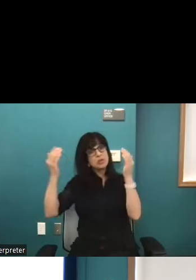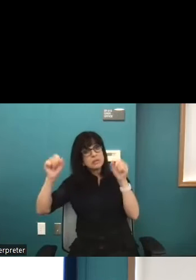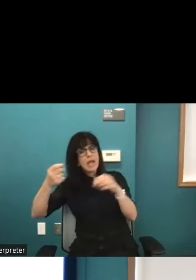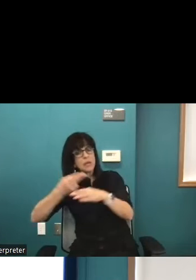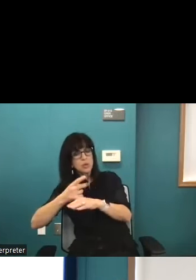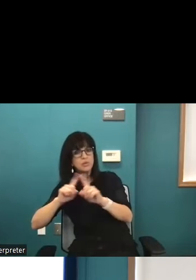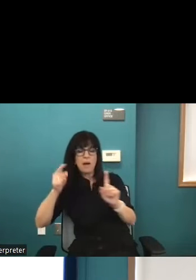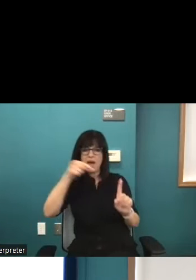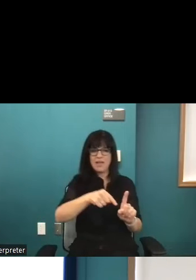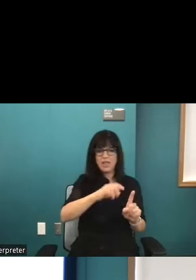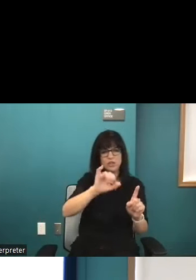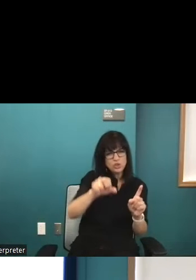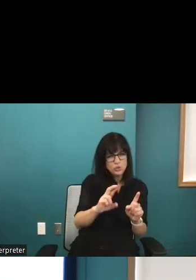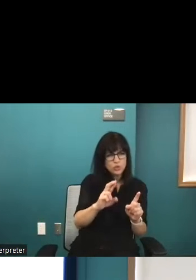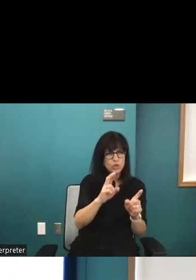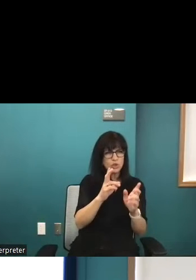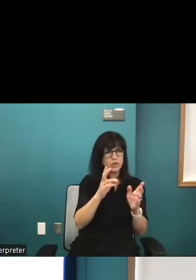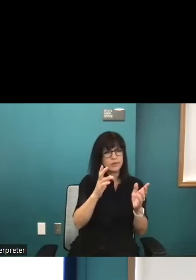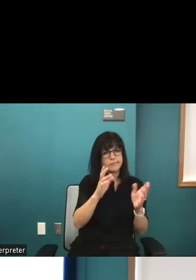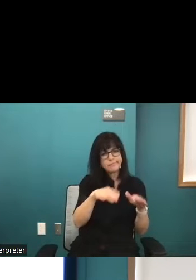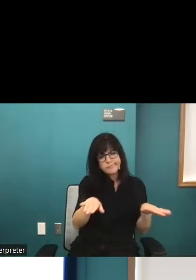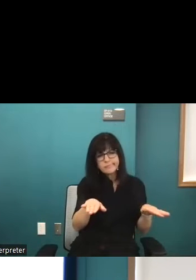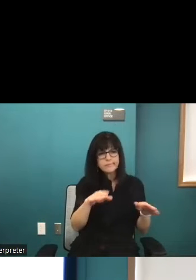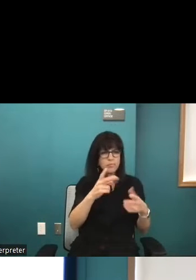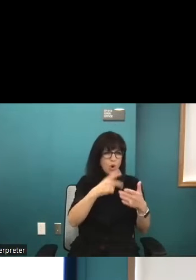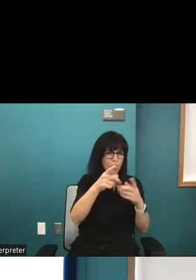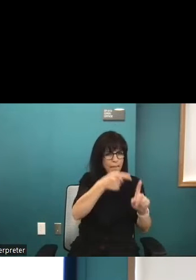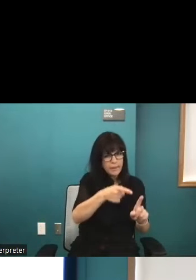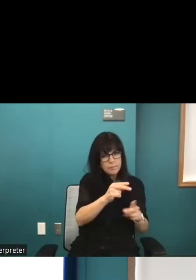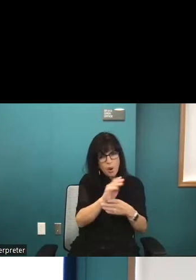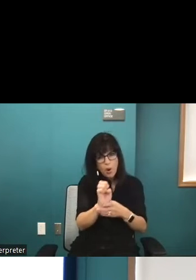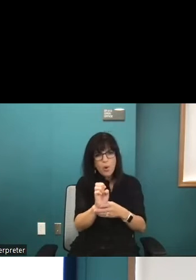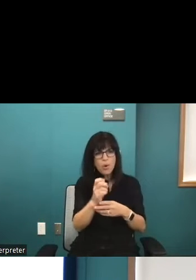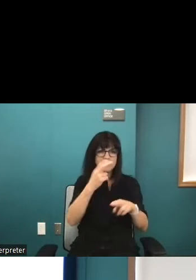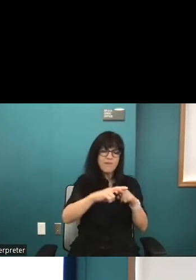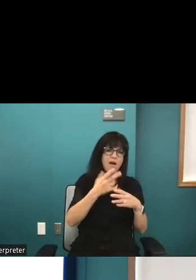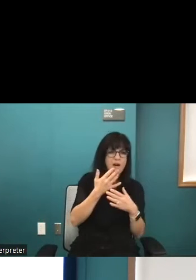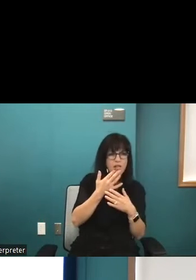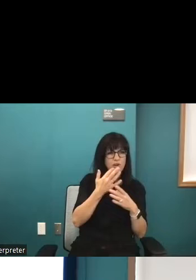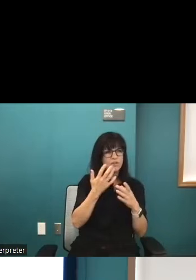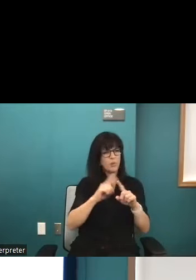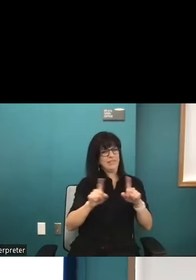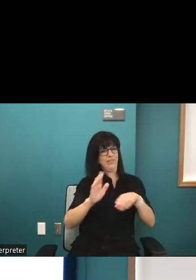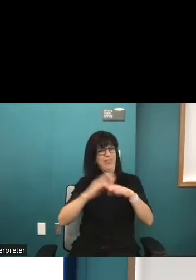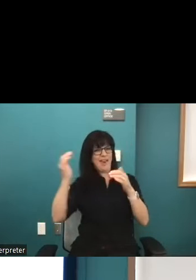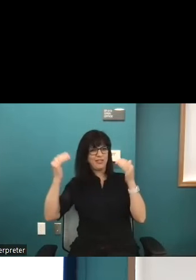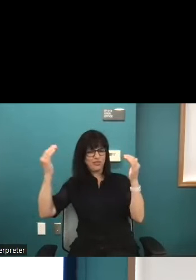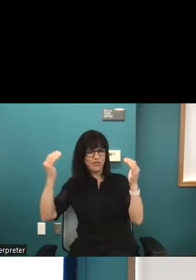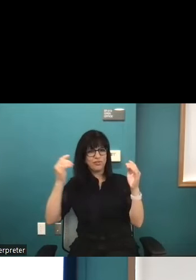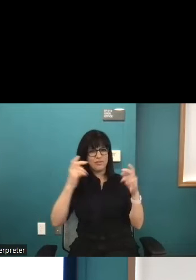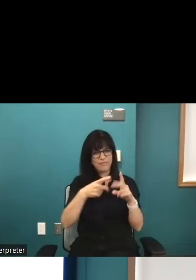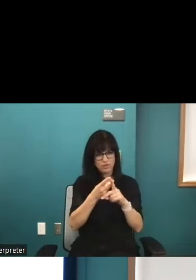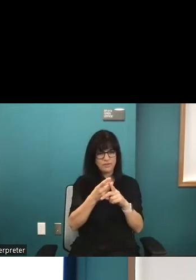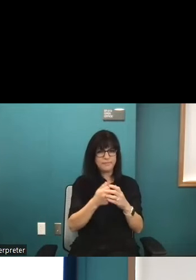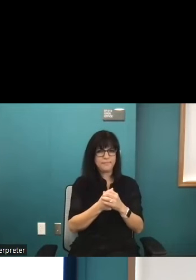it as well, but there's some junior pediatric programming modes, lots of fun colors that distinguish it from the adult version.